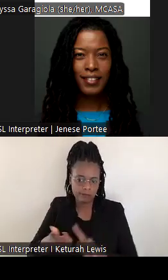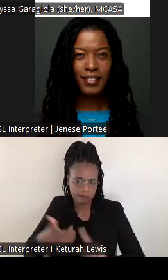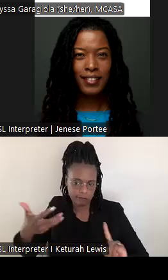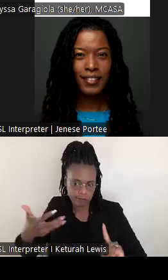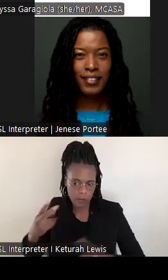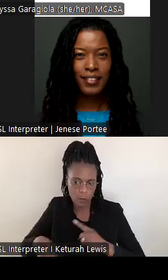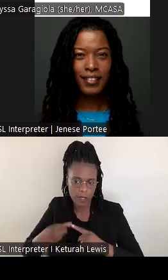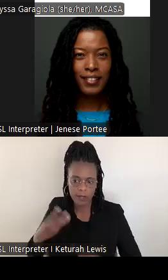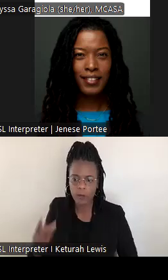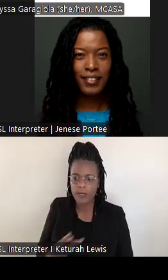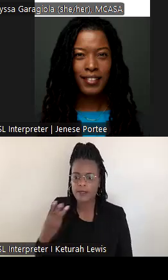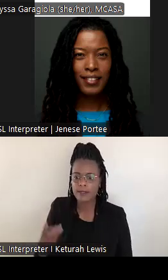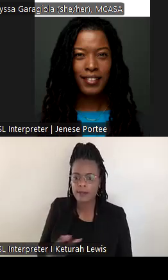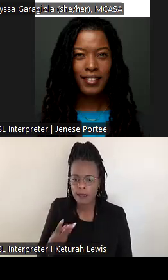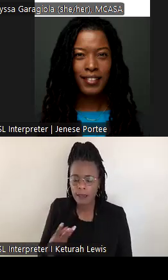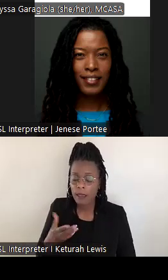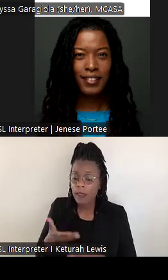section, we have another